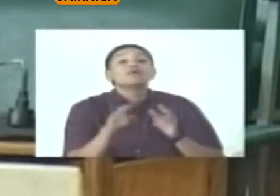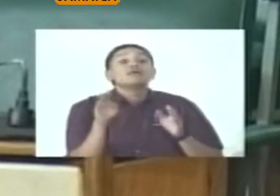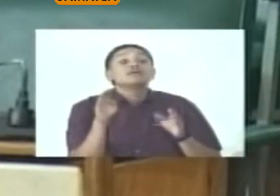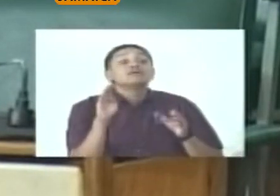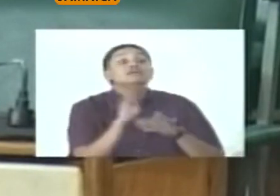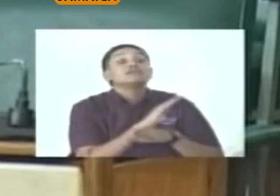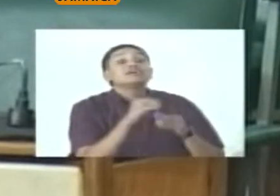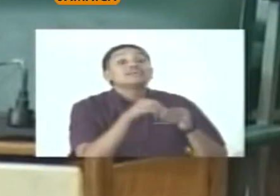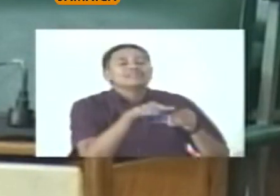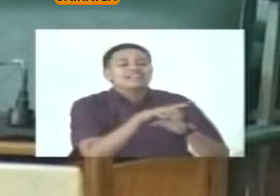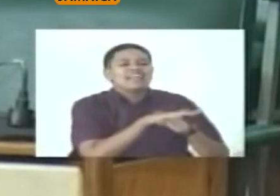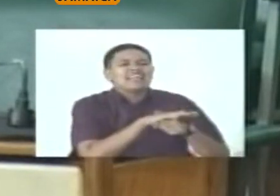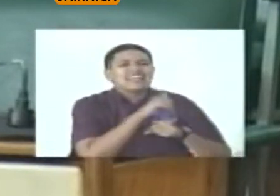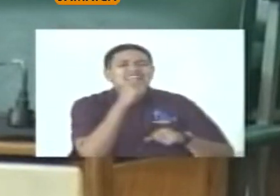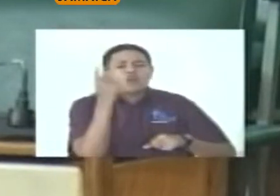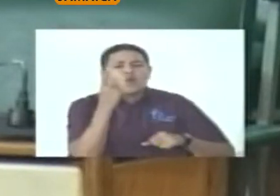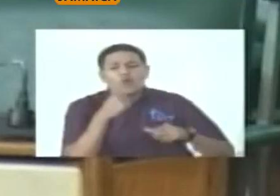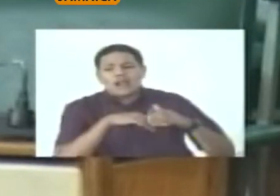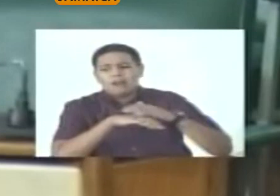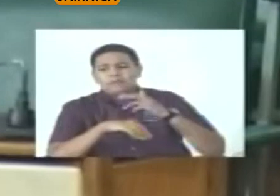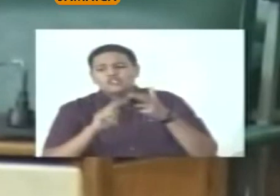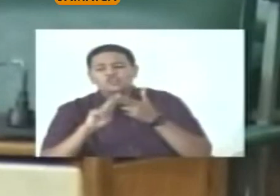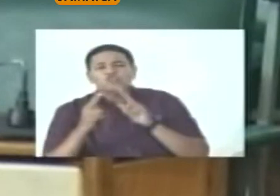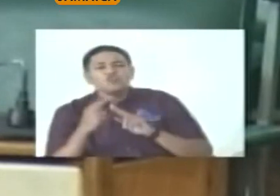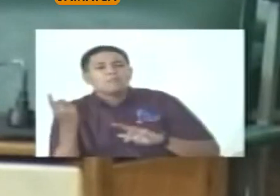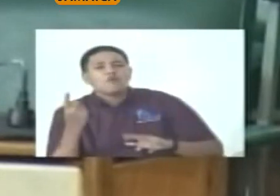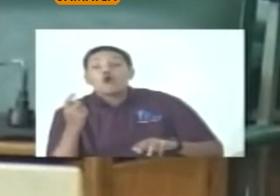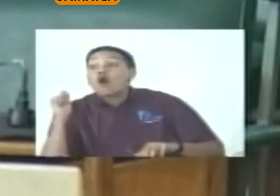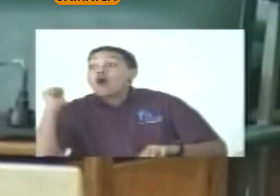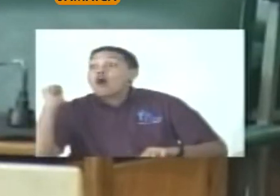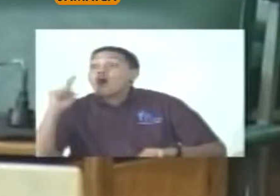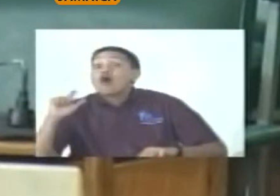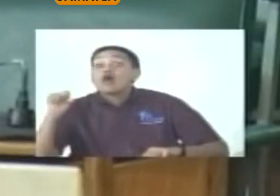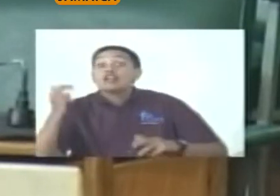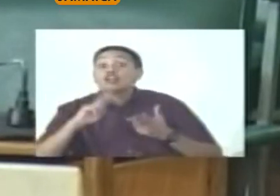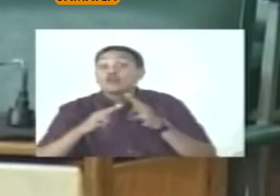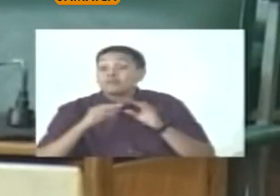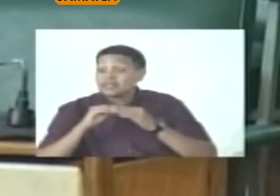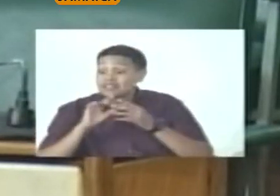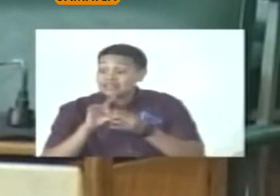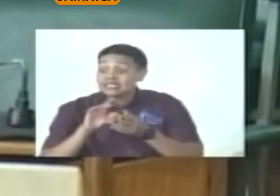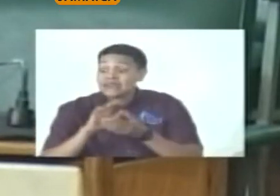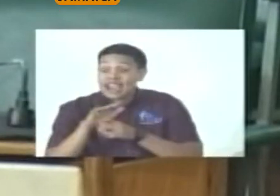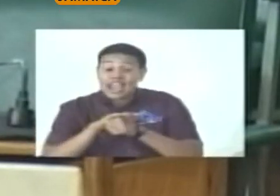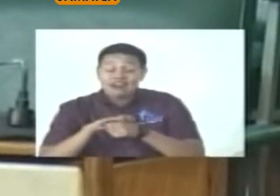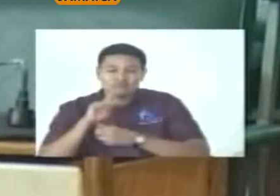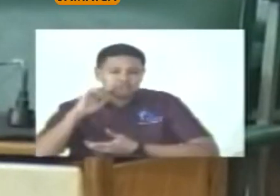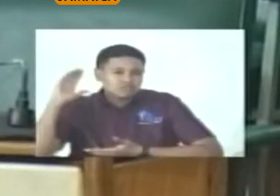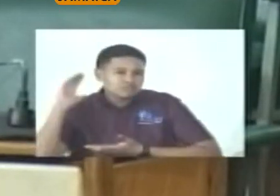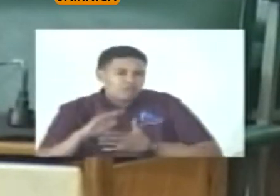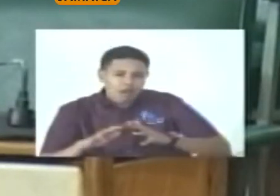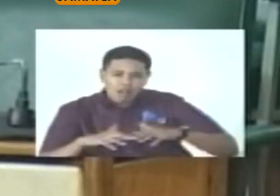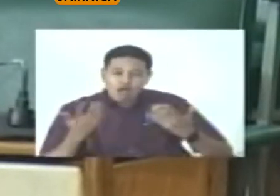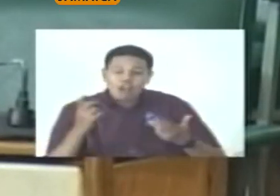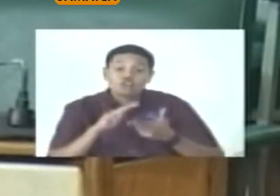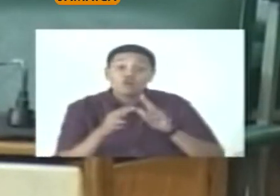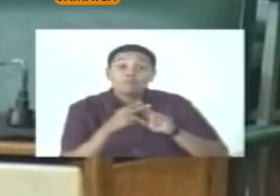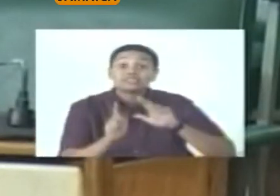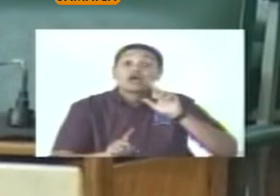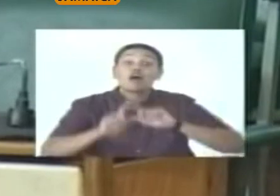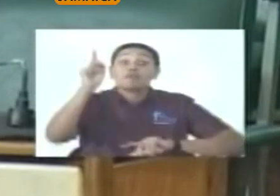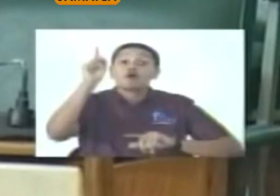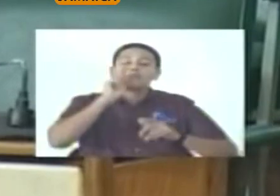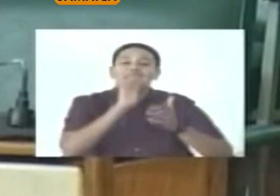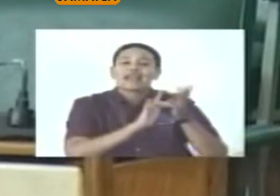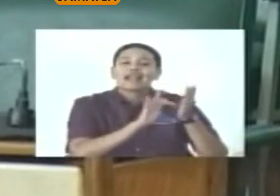areas. And it's not just based on the murder numbers, Mr. President. All the other numbers in these areas are down significantly. And the numbers that are up, the clear up